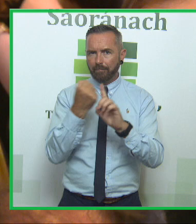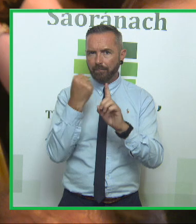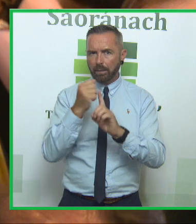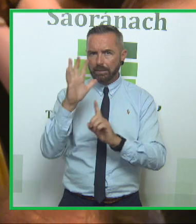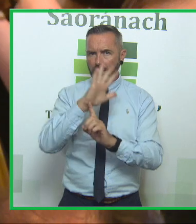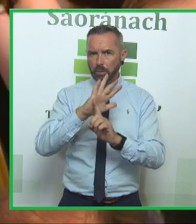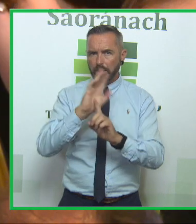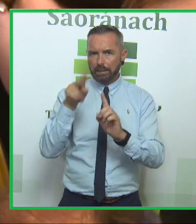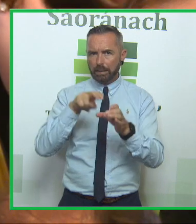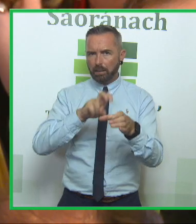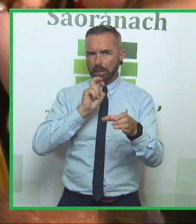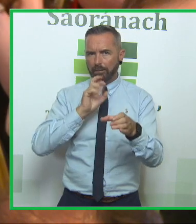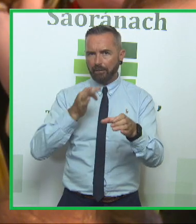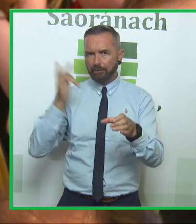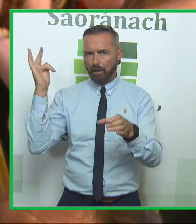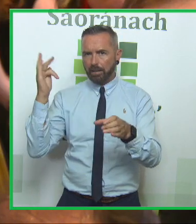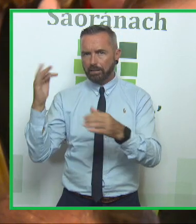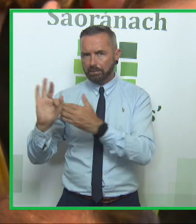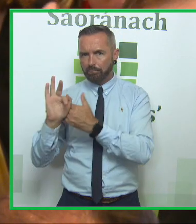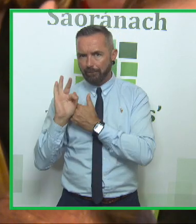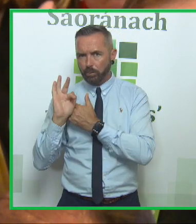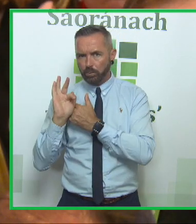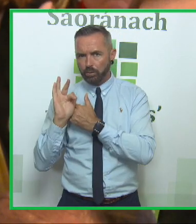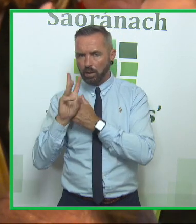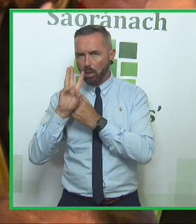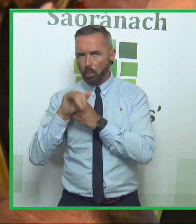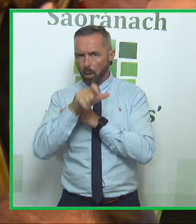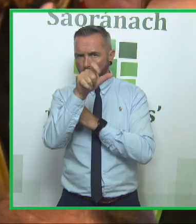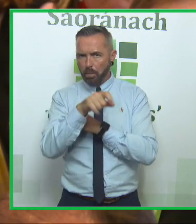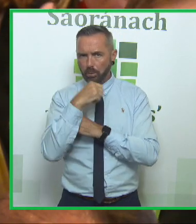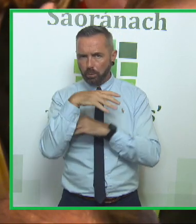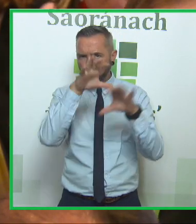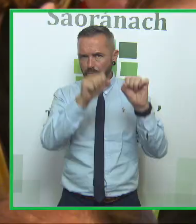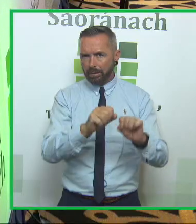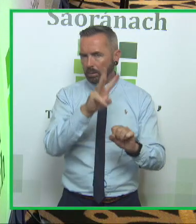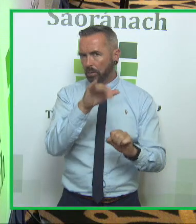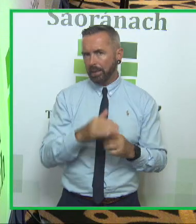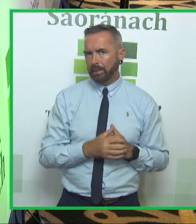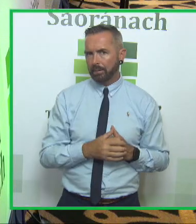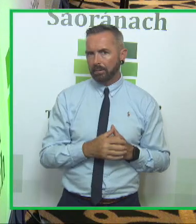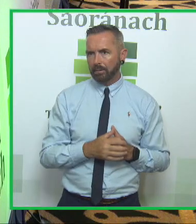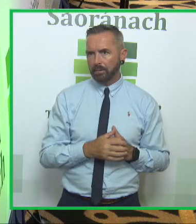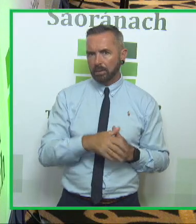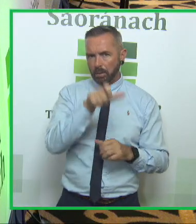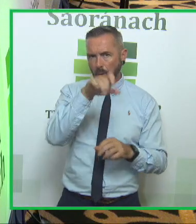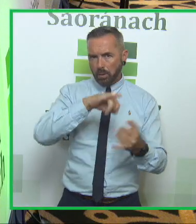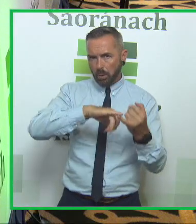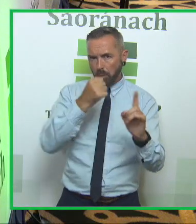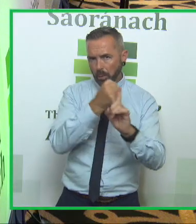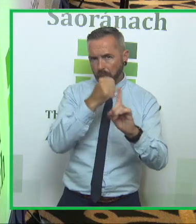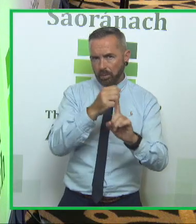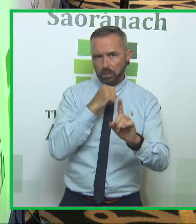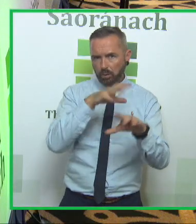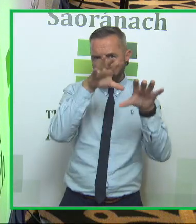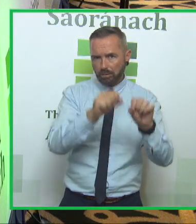to leave and find a refuge? And why is the perpetrator not arrested? Thank you. Table